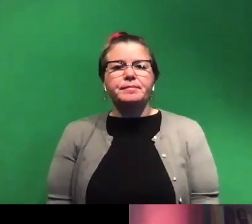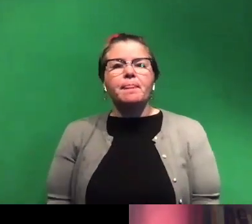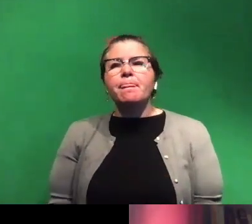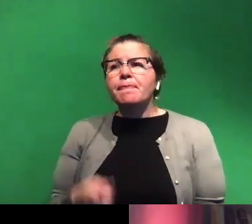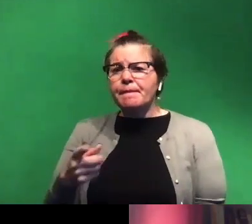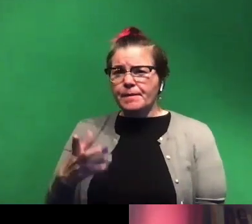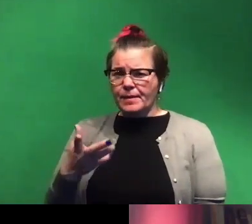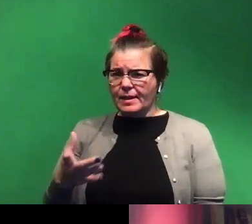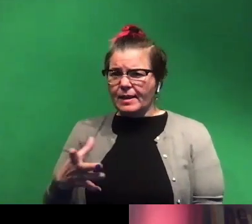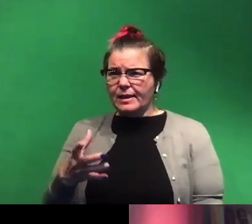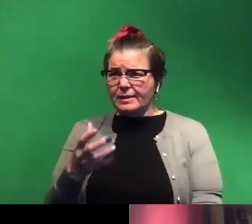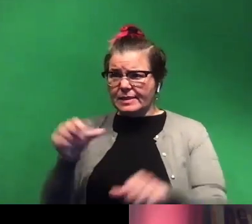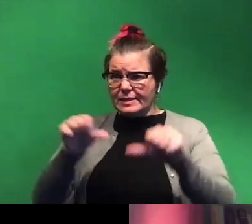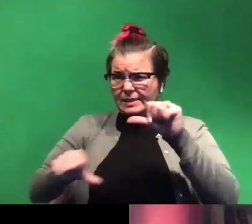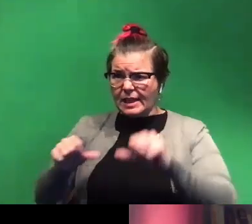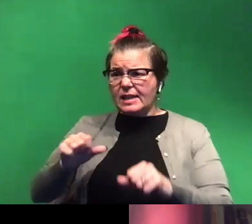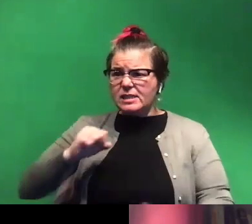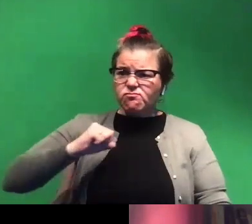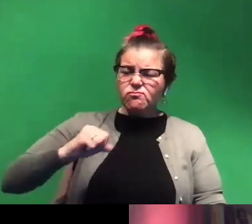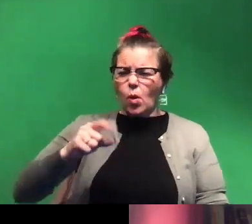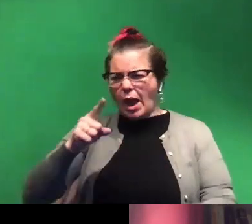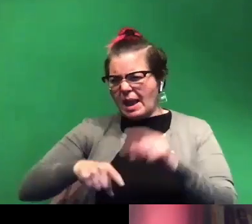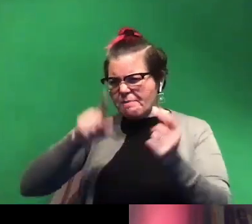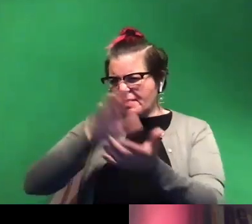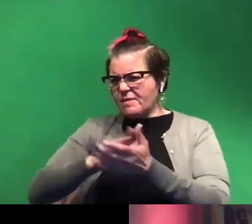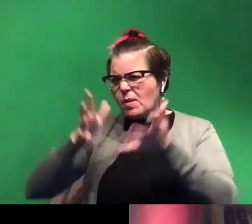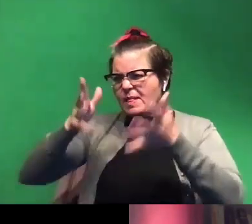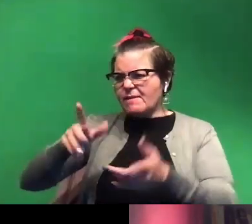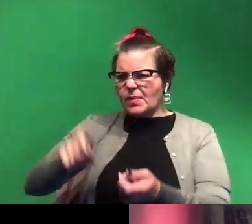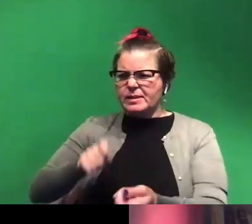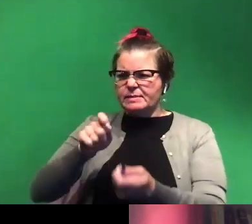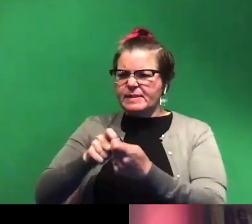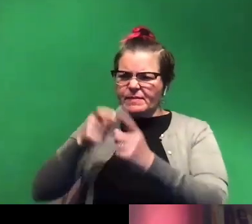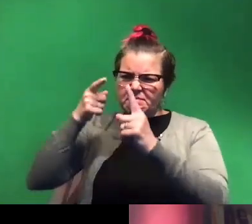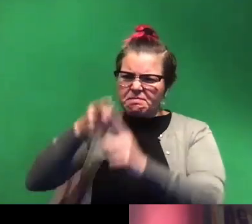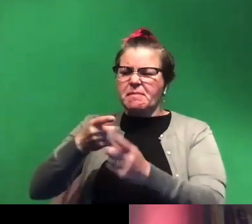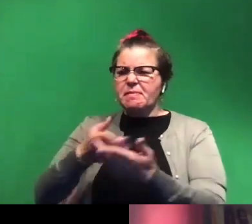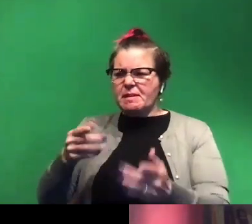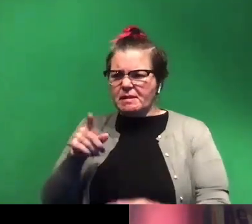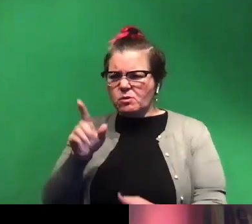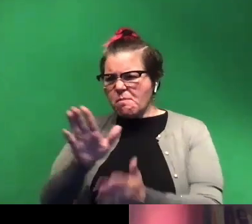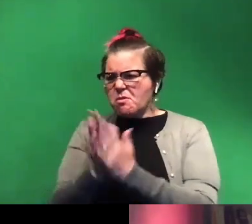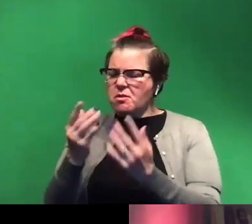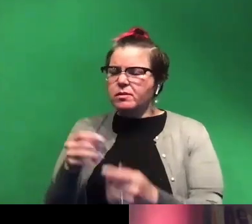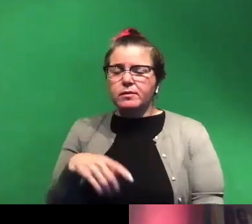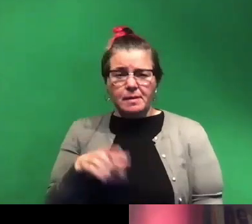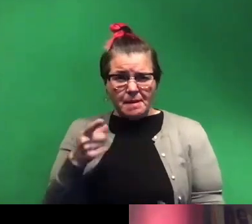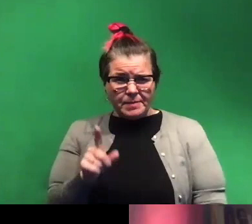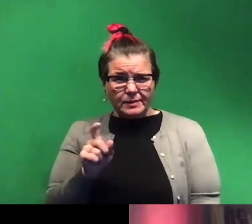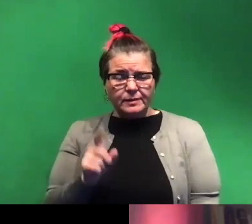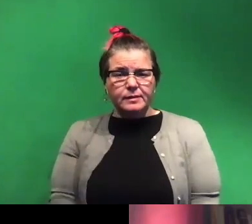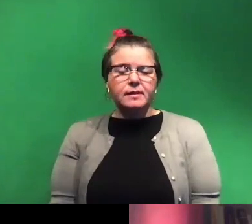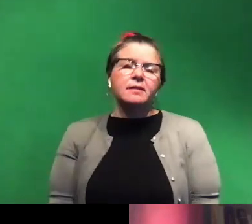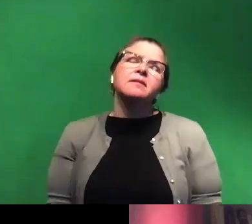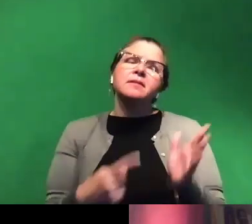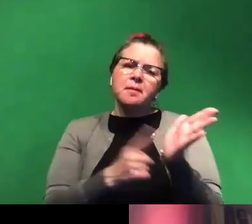of pushback from scientists that are like, I can't believe you left out this essential thing that I worked on? Like, is that a thing that happens to you? Every now